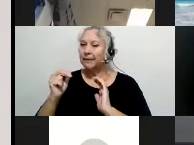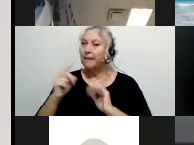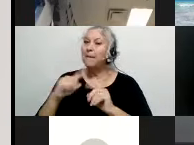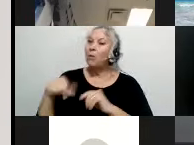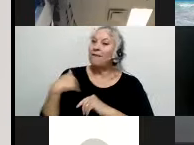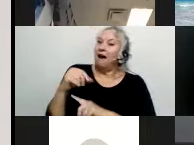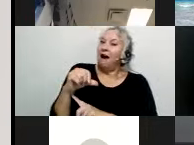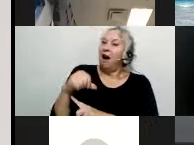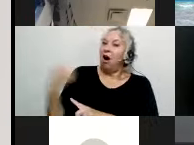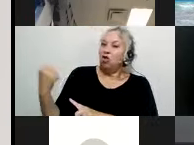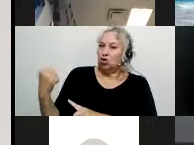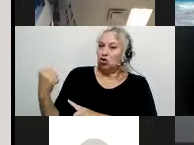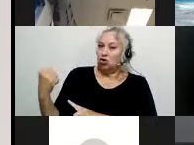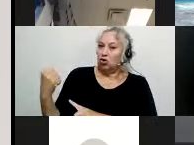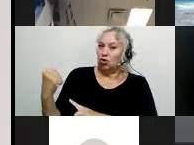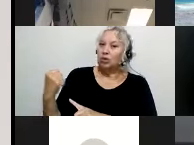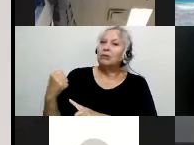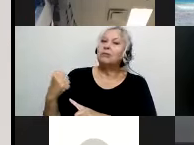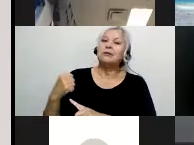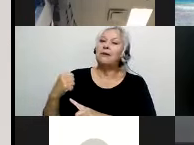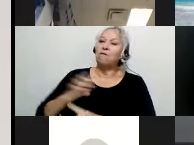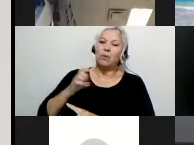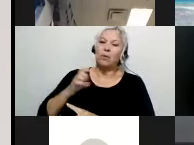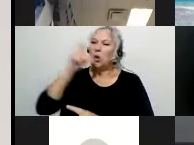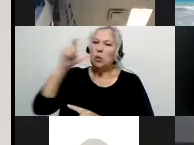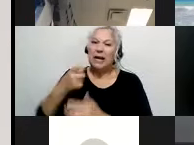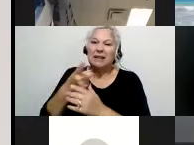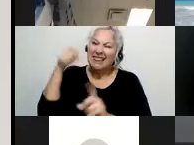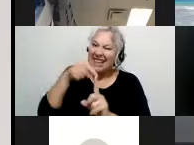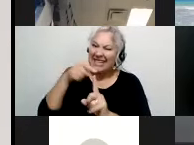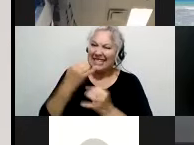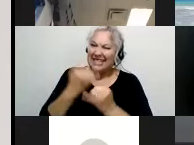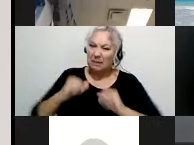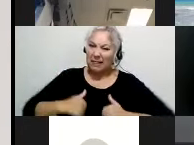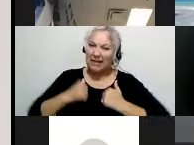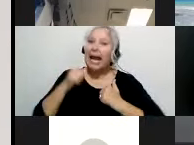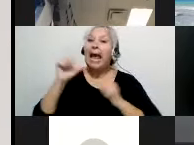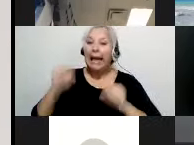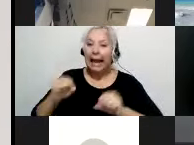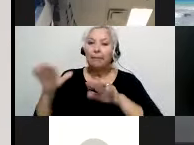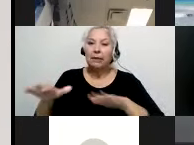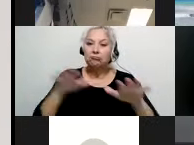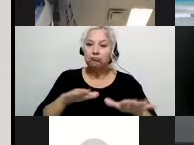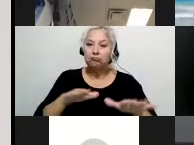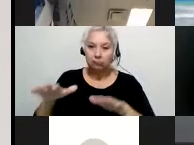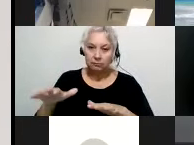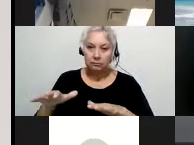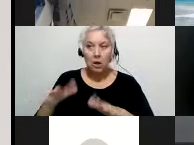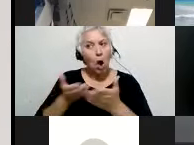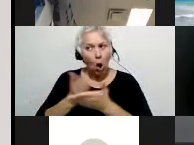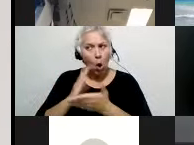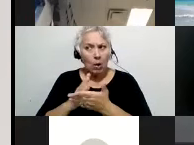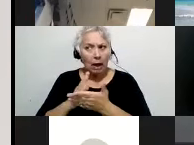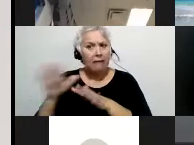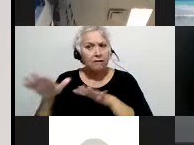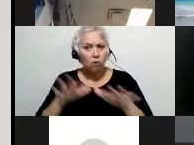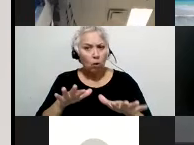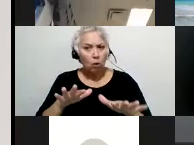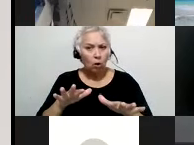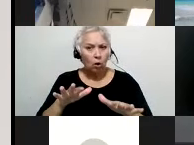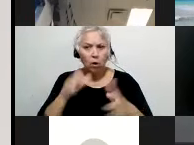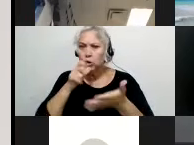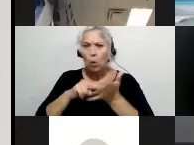sure that our independent living assessment was formal. It's totally fine if it's informal. And it's okay if things are informal. That doesn't mean